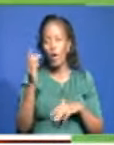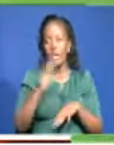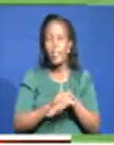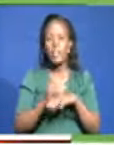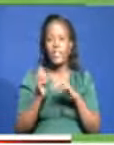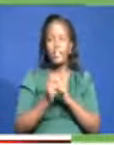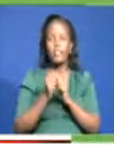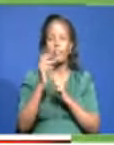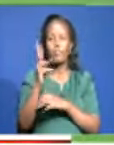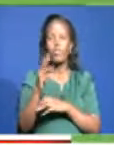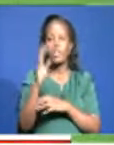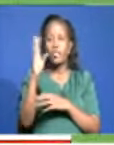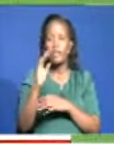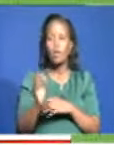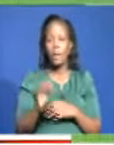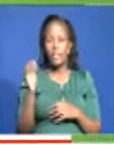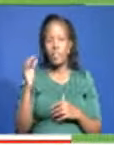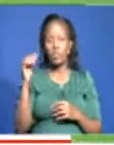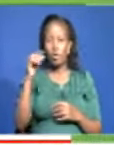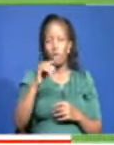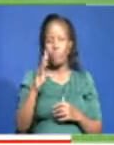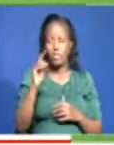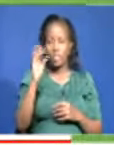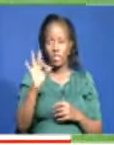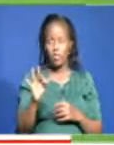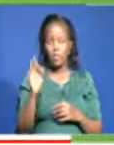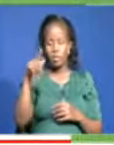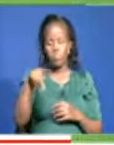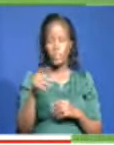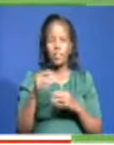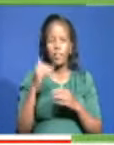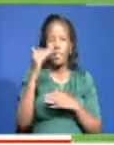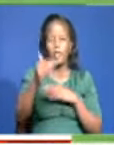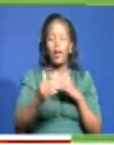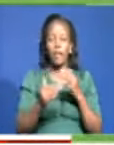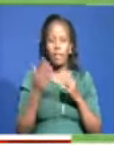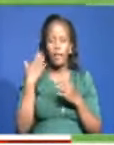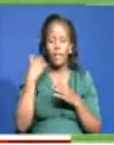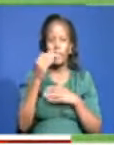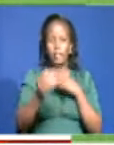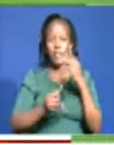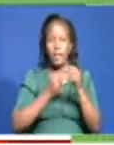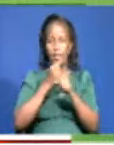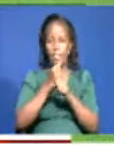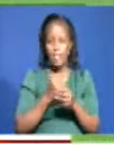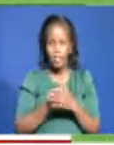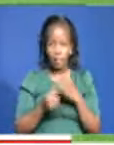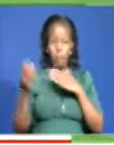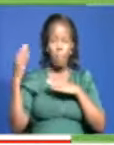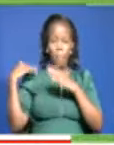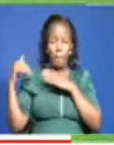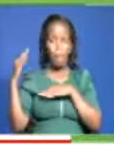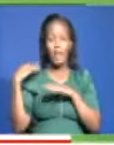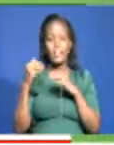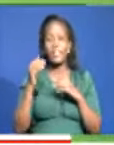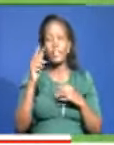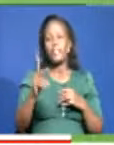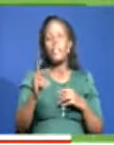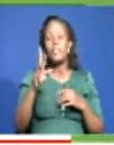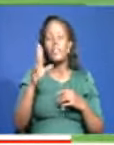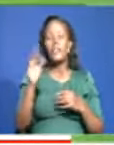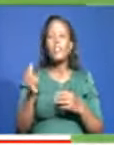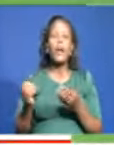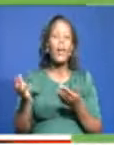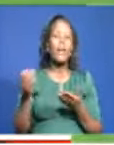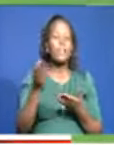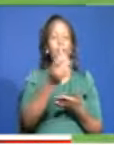GDP in revenues last year. In the past, KRA was able to raise 18%